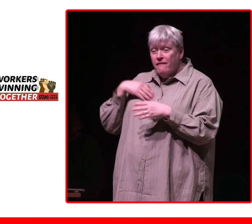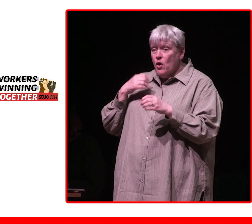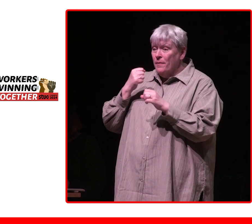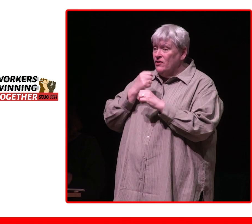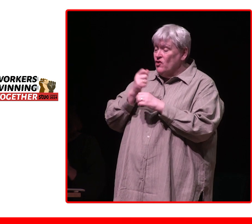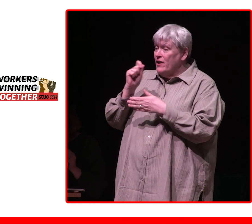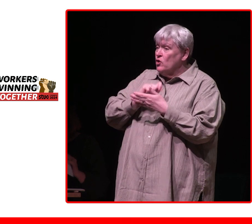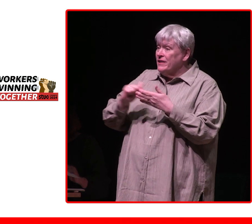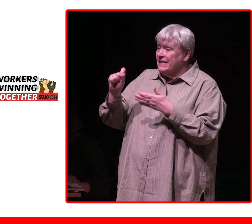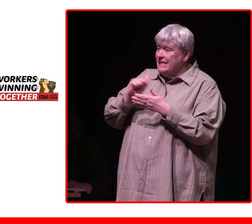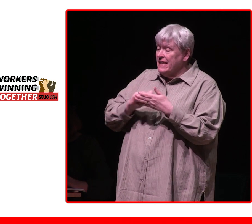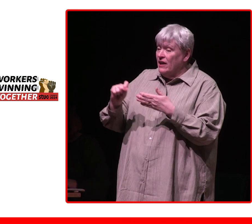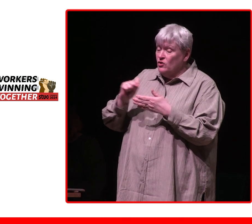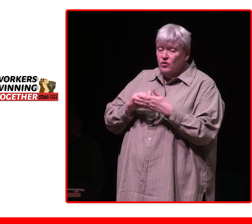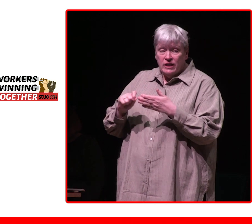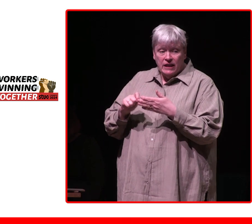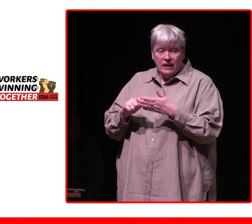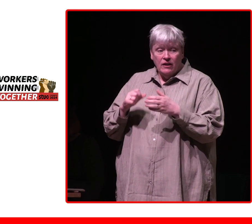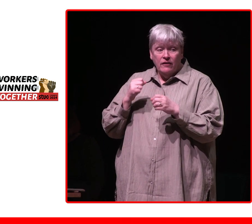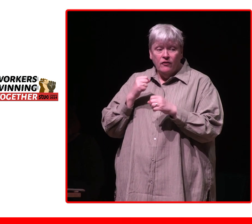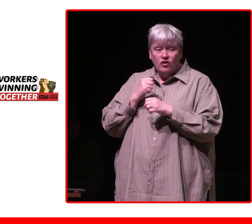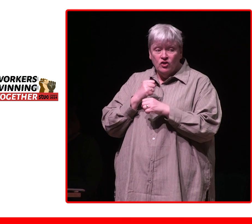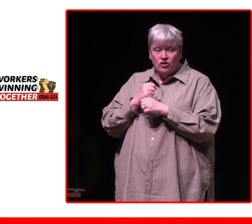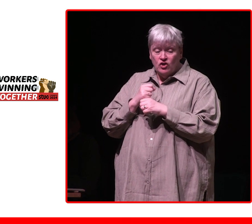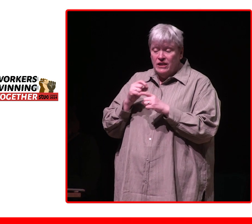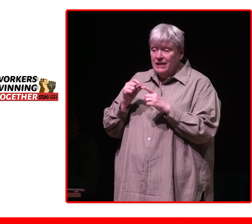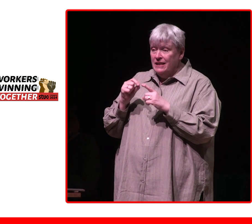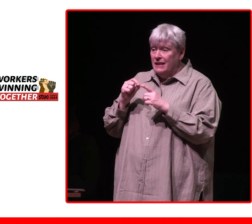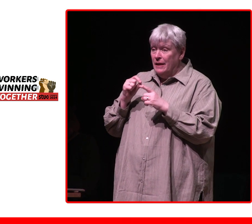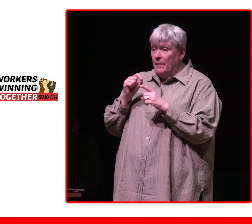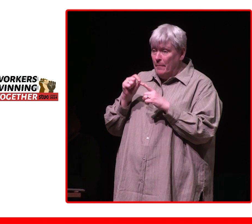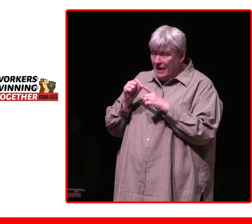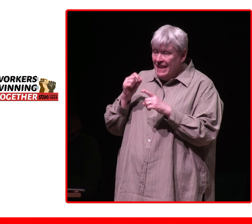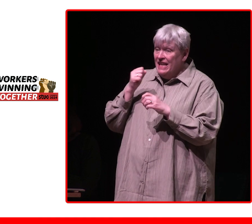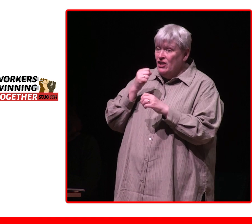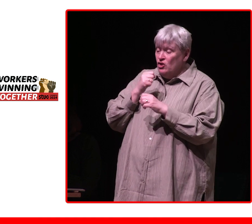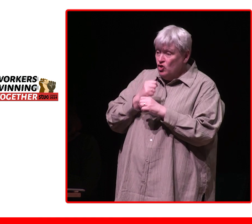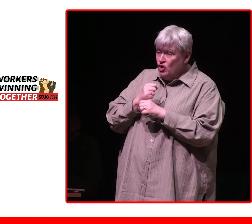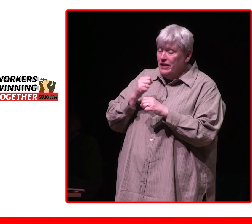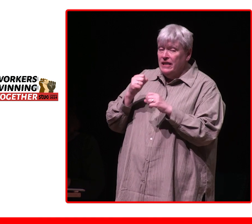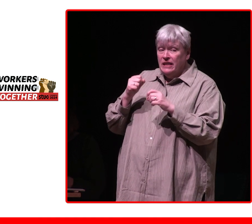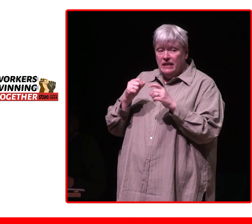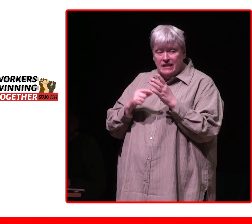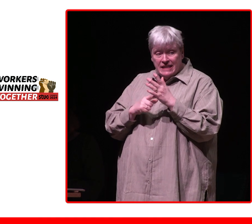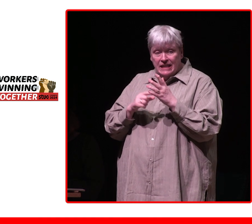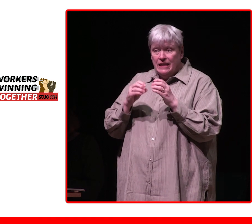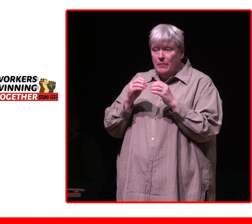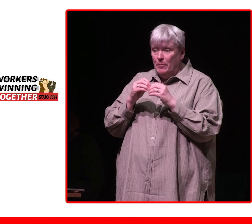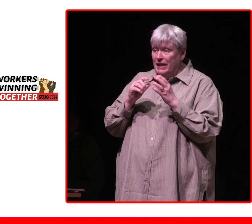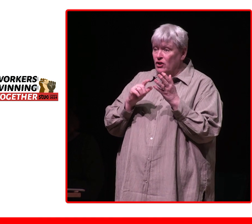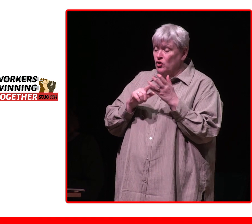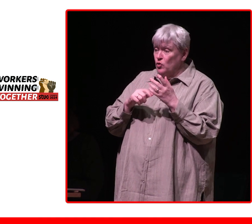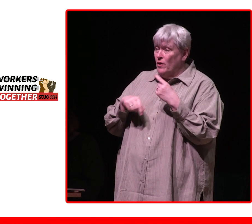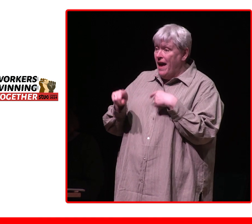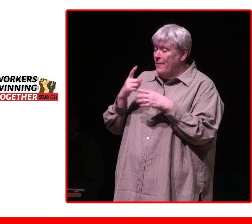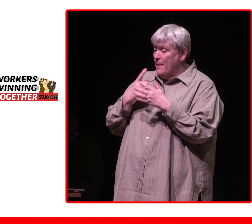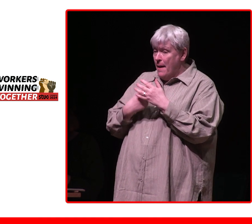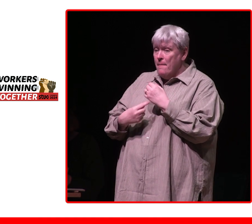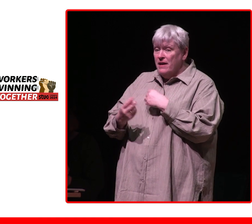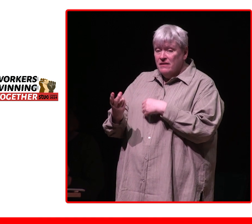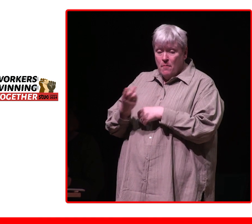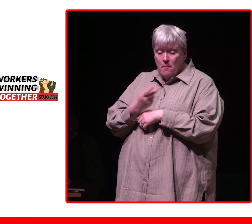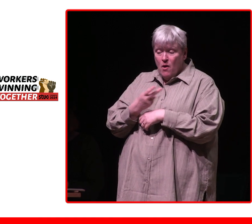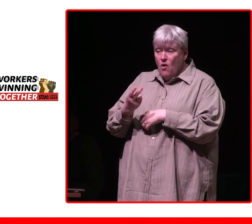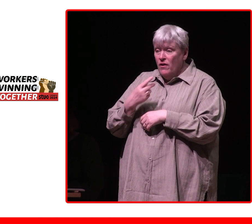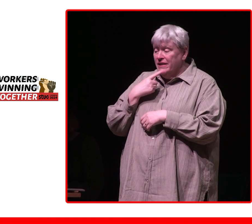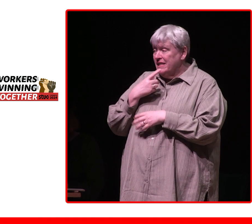the GPTU, the PGTU, and from the Ambassador. I mean, they said